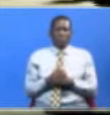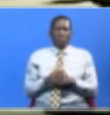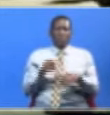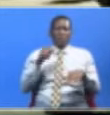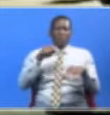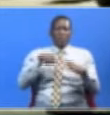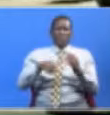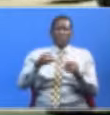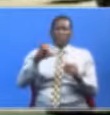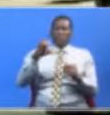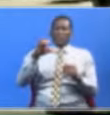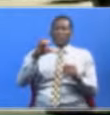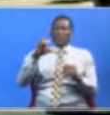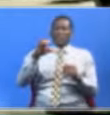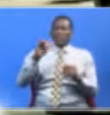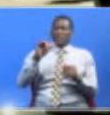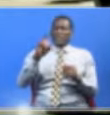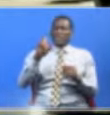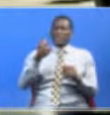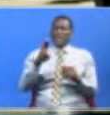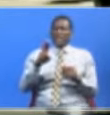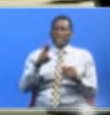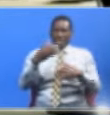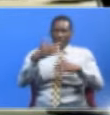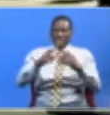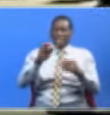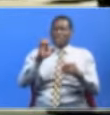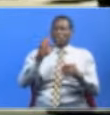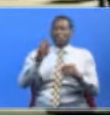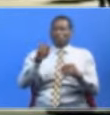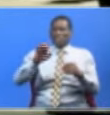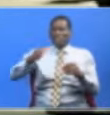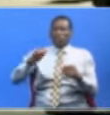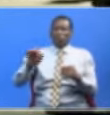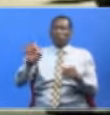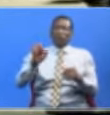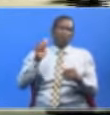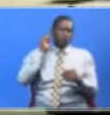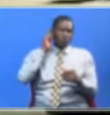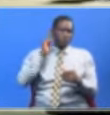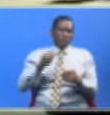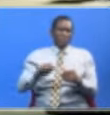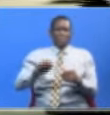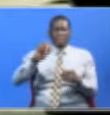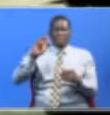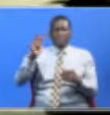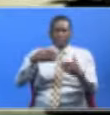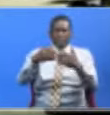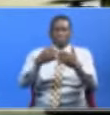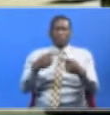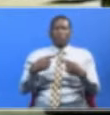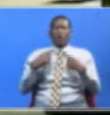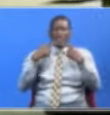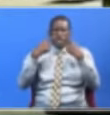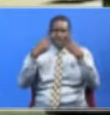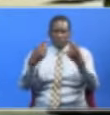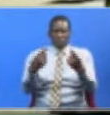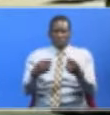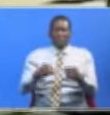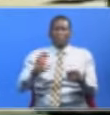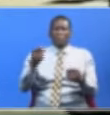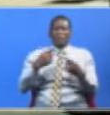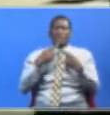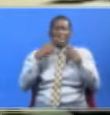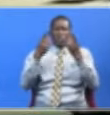in Sindar, near Tot in the county of Elgeyo Marakwet. The president, of course, earlier announcing 3 days